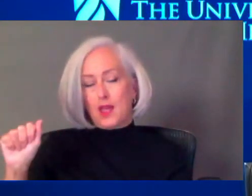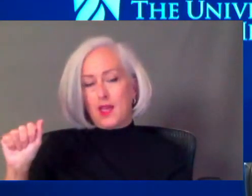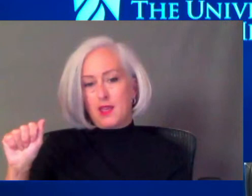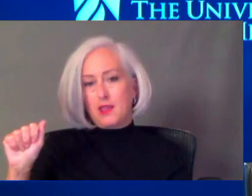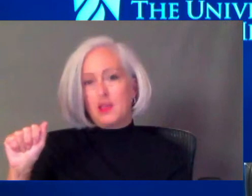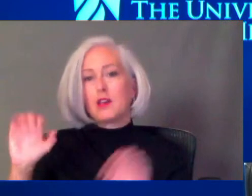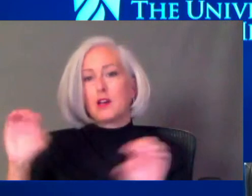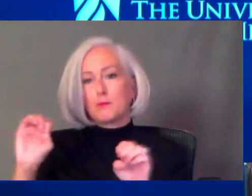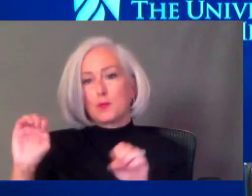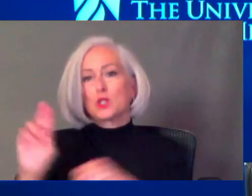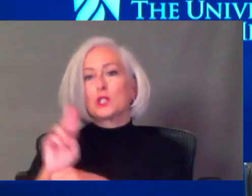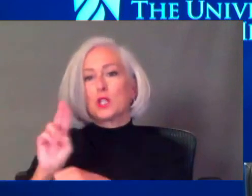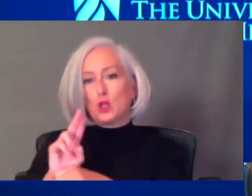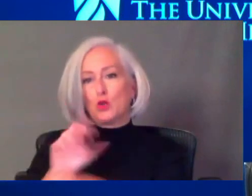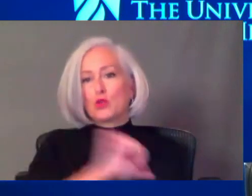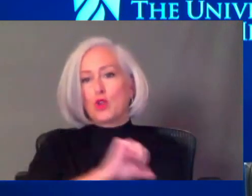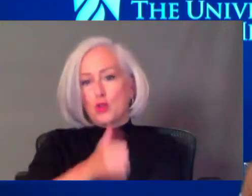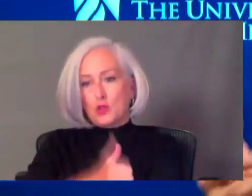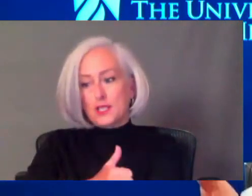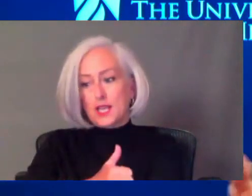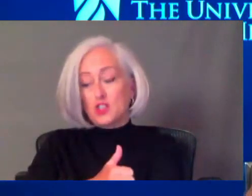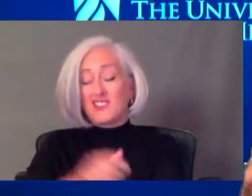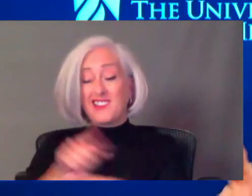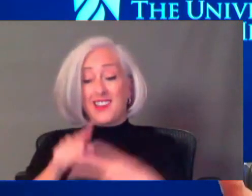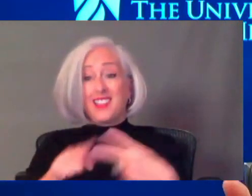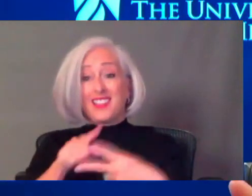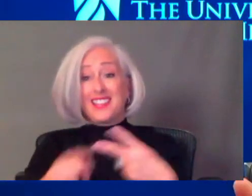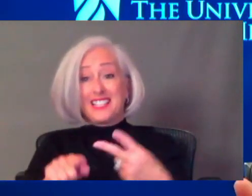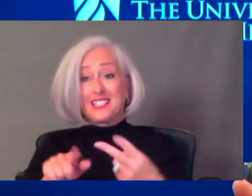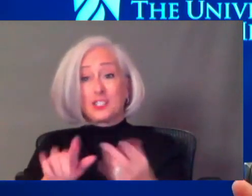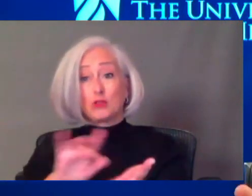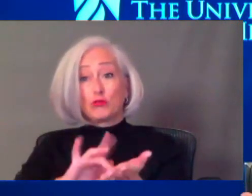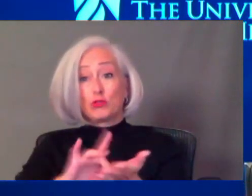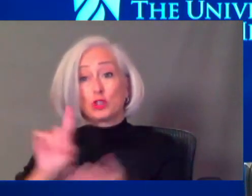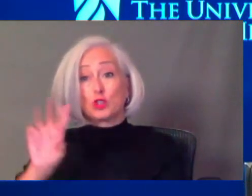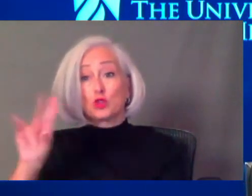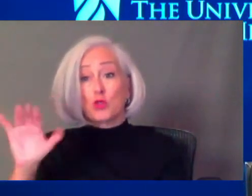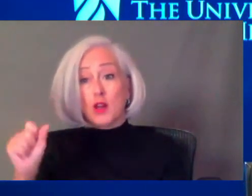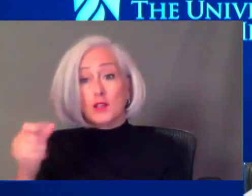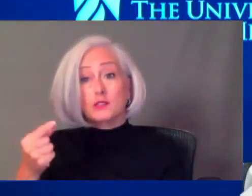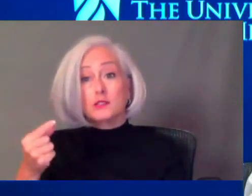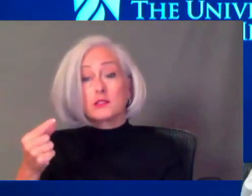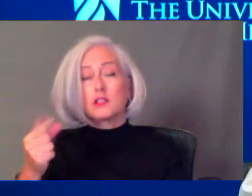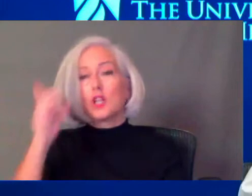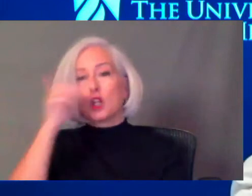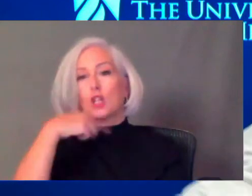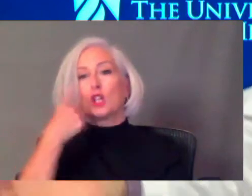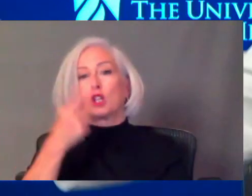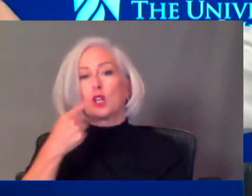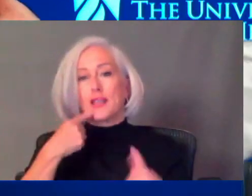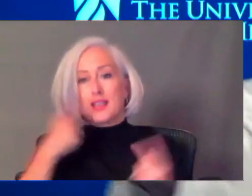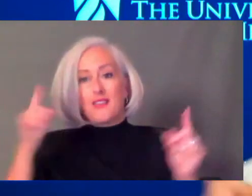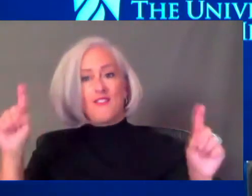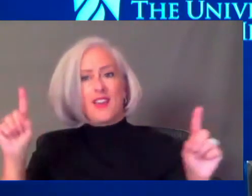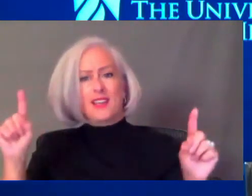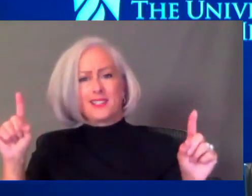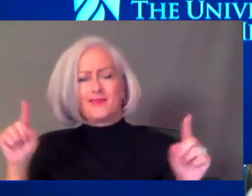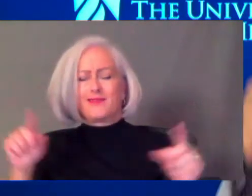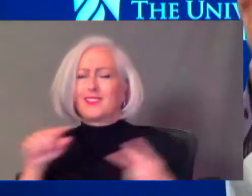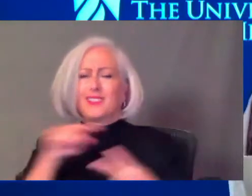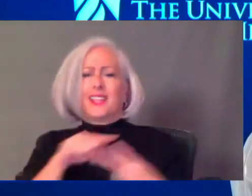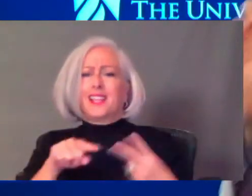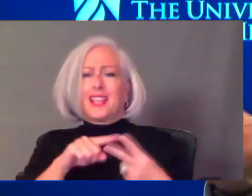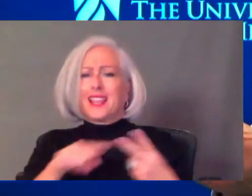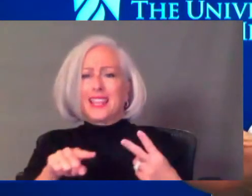of it when we see the amount of severe disease that's coming in the hospital. I think, man, if these people had gotten monoclonal antibody therapy, they would have done so much